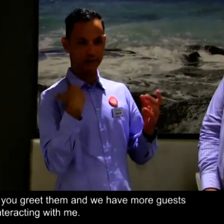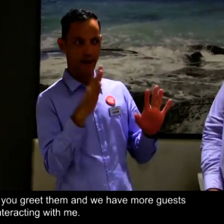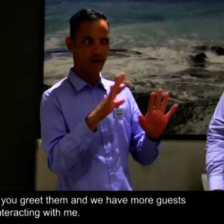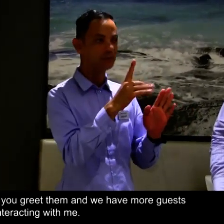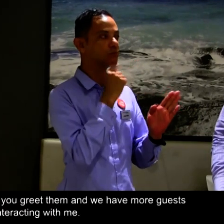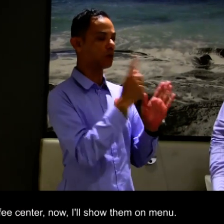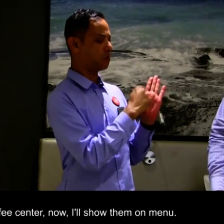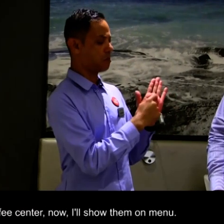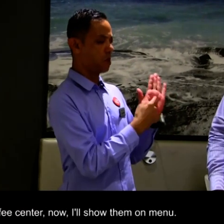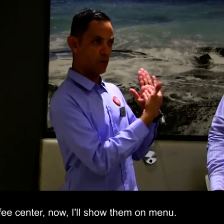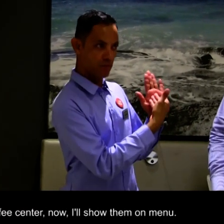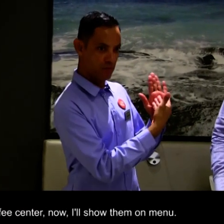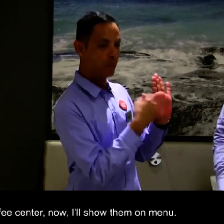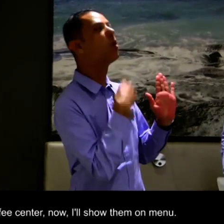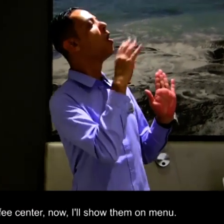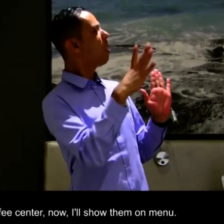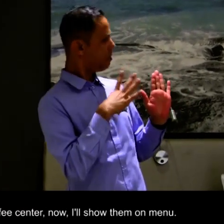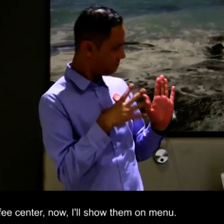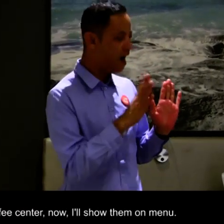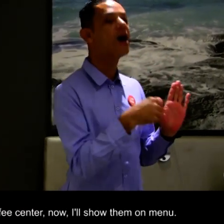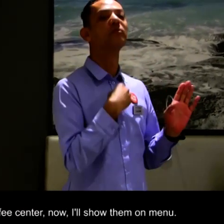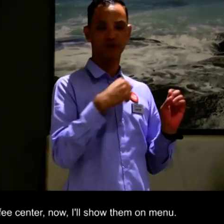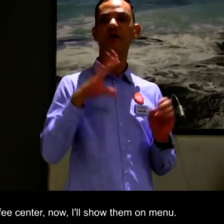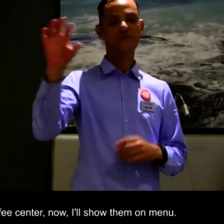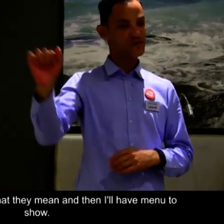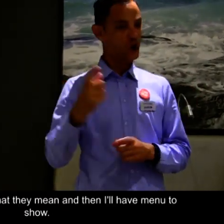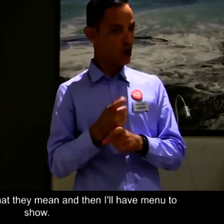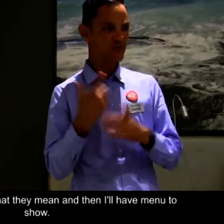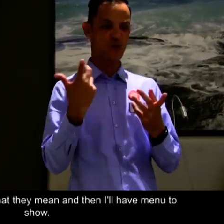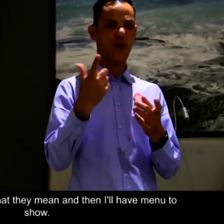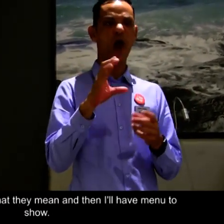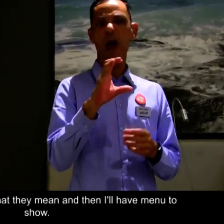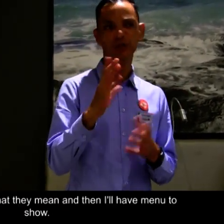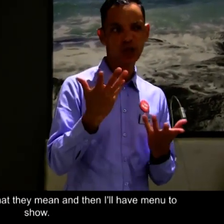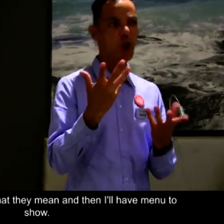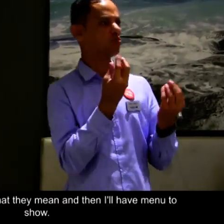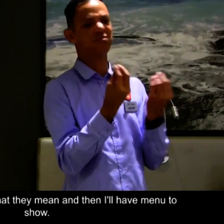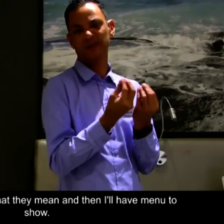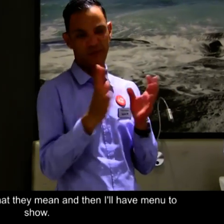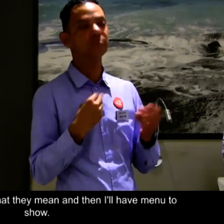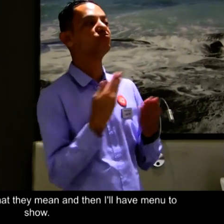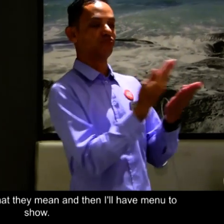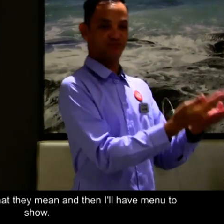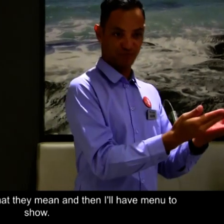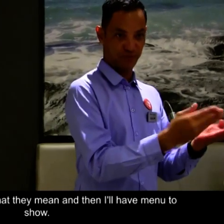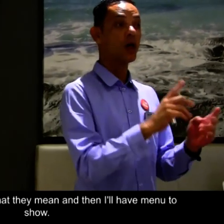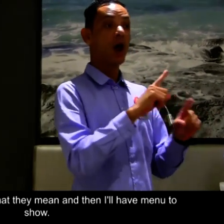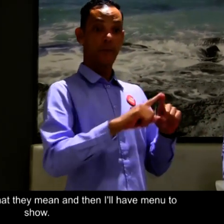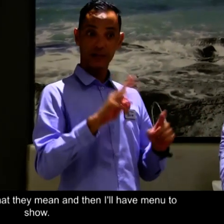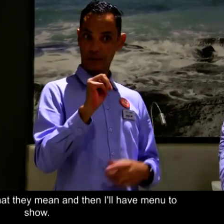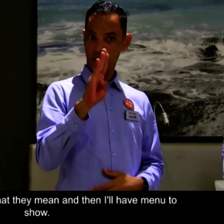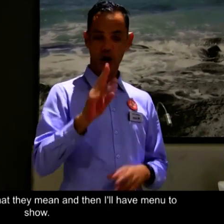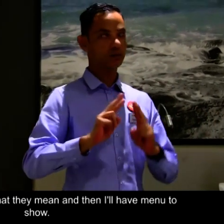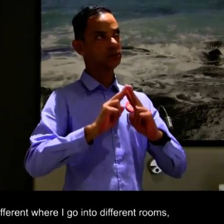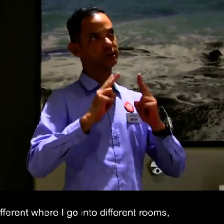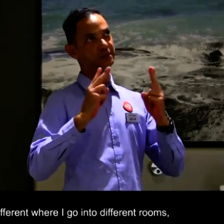interacting with me, um, like if they ask for coffee, etc., then I'll show them on the menu if I don't understand what they mean. Um, and then,